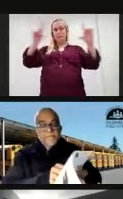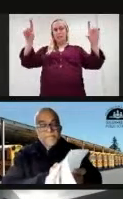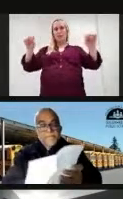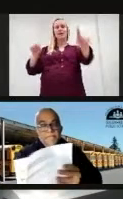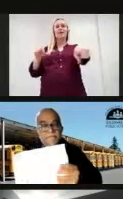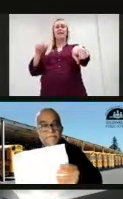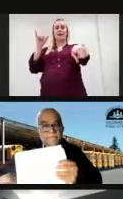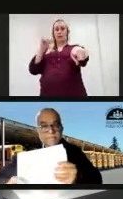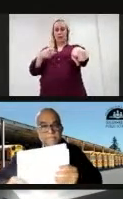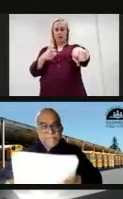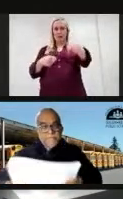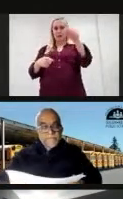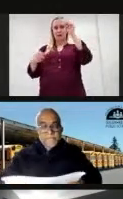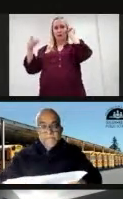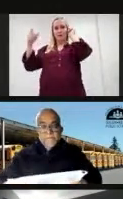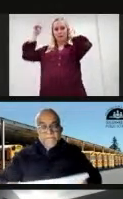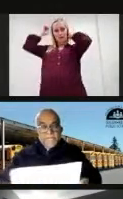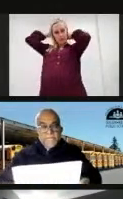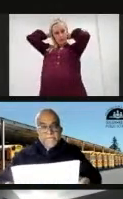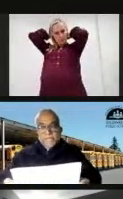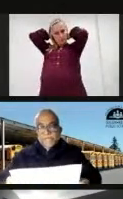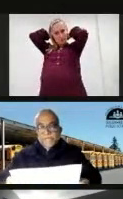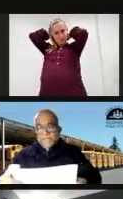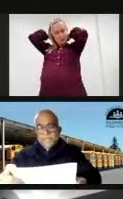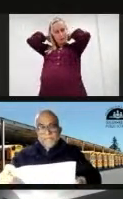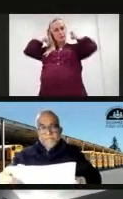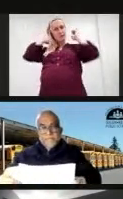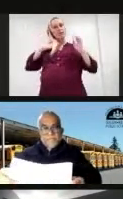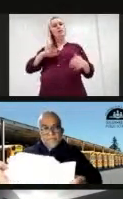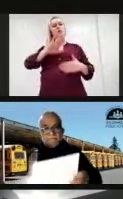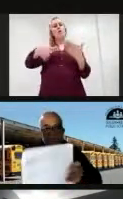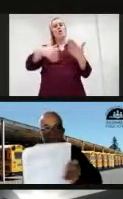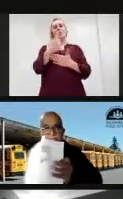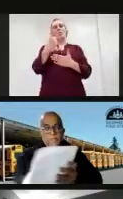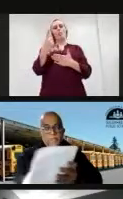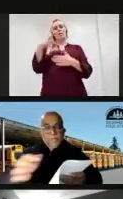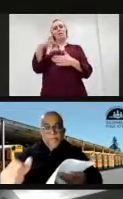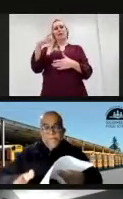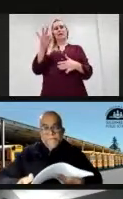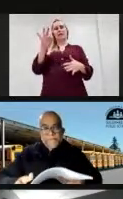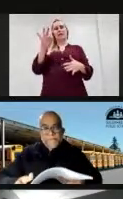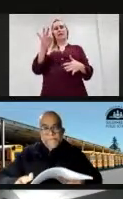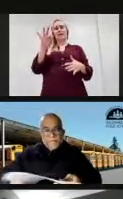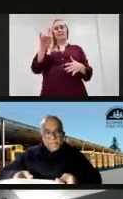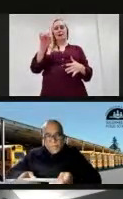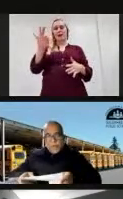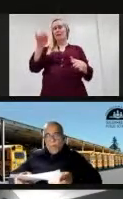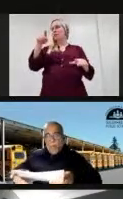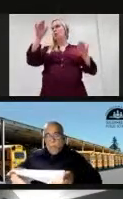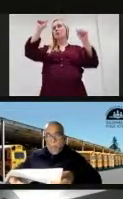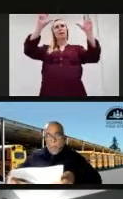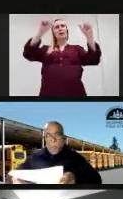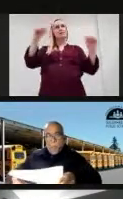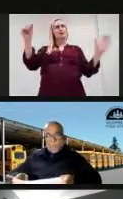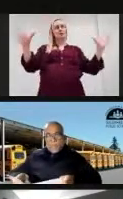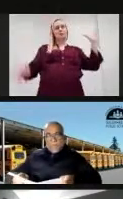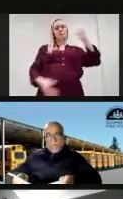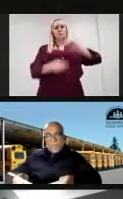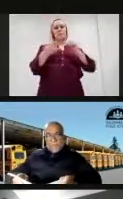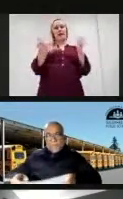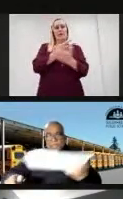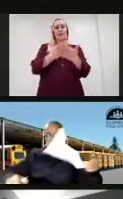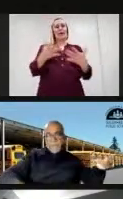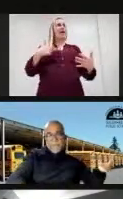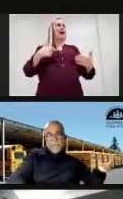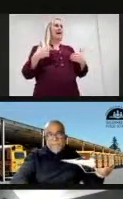Oh, great. Thank you, Alice. I knew that. I'm sorry. They're all on one PDF because you magically put them all together. Yeah, I've got it. So